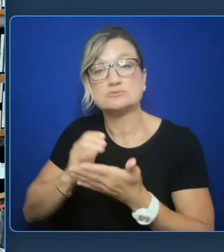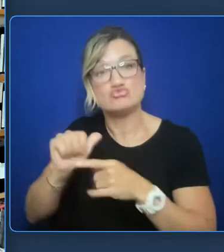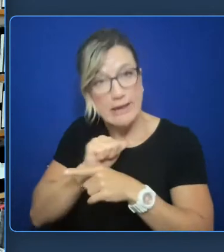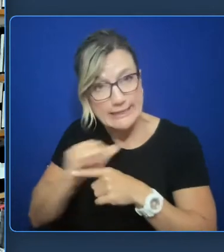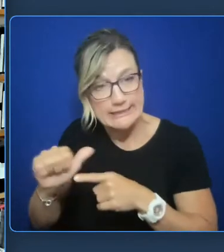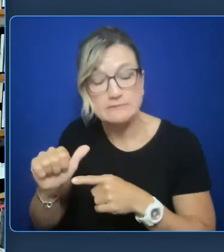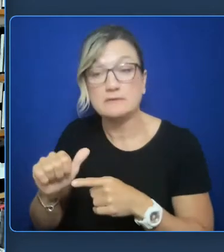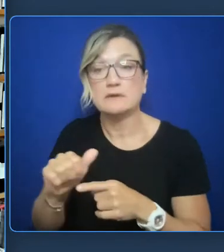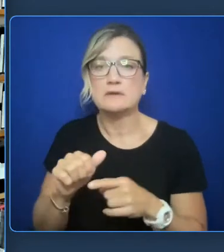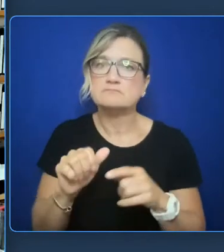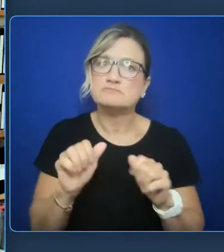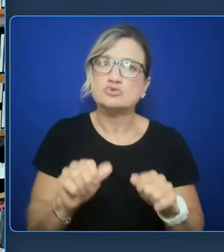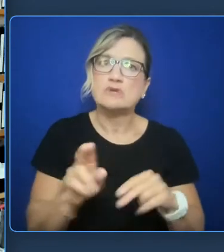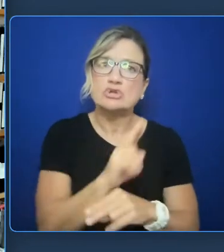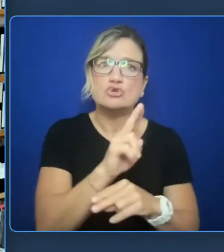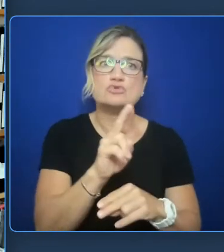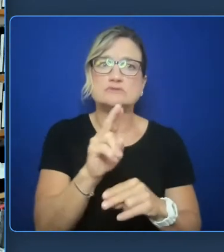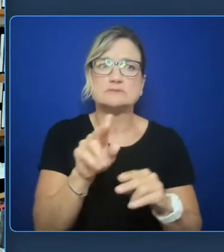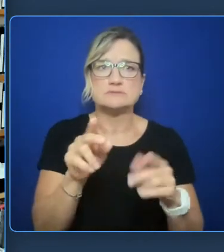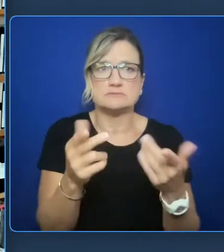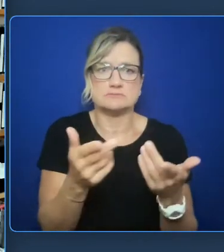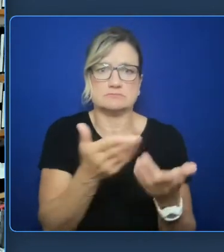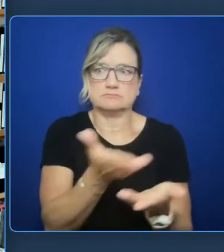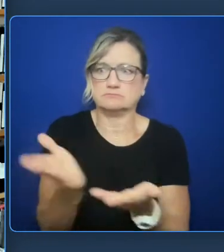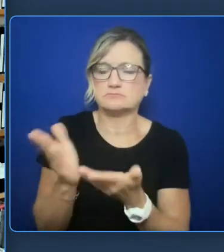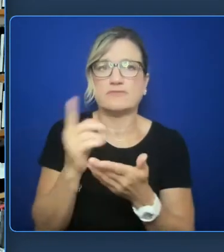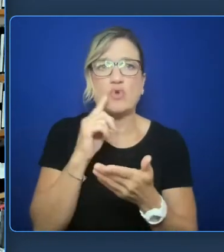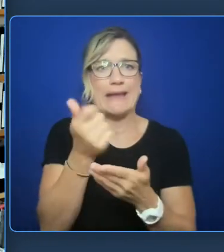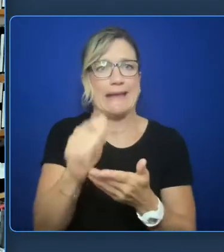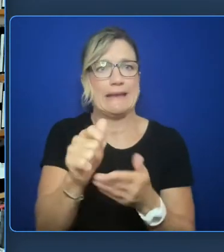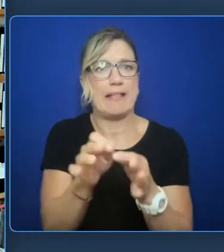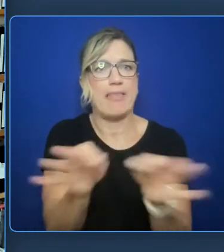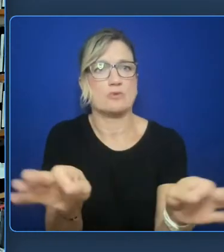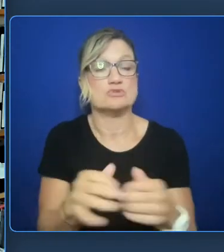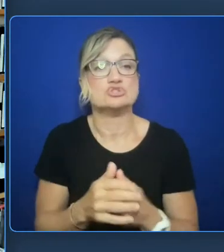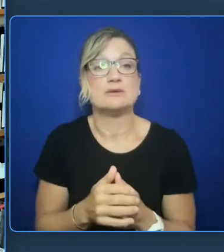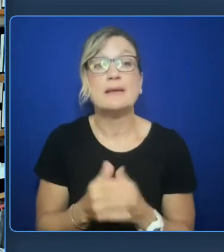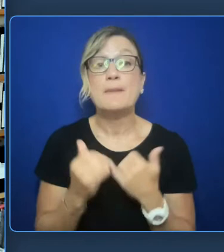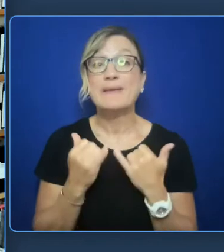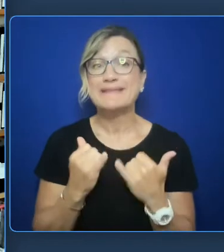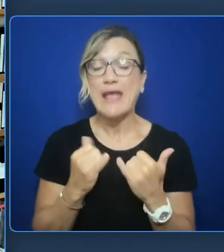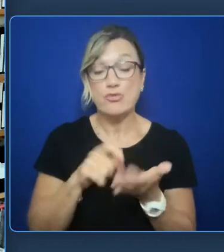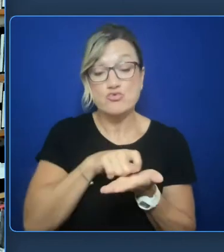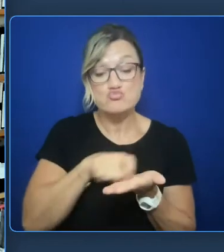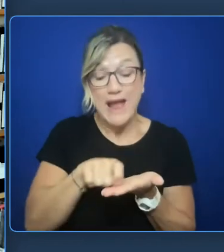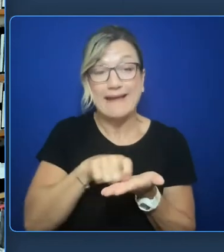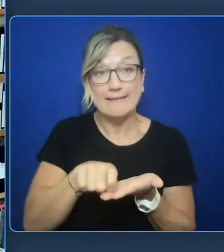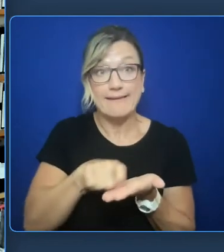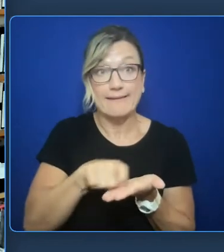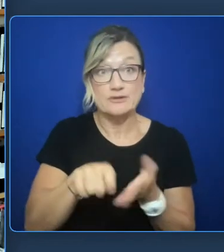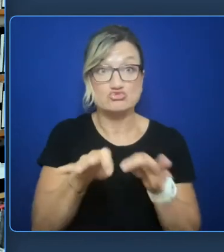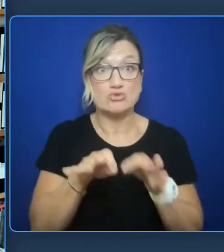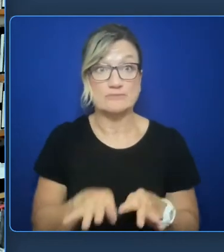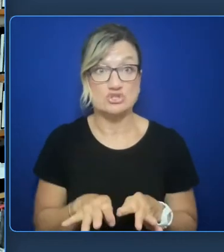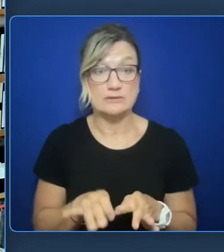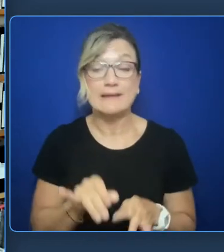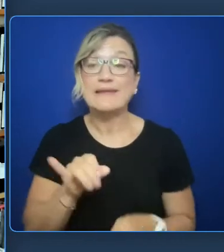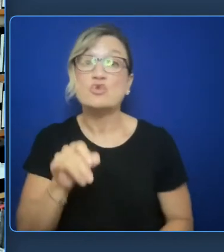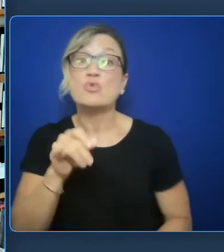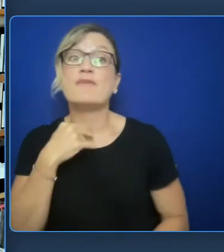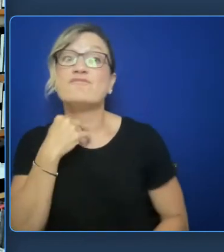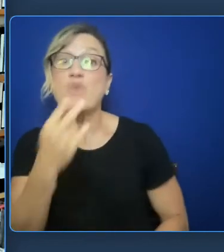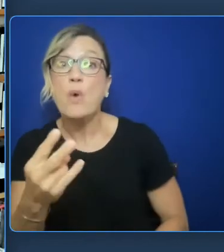sure, you could use the same principles in any of those languages. Now, I'm speaking of the writing of description. Whether or not you could be